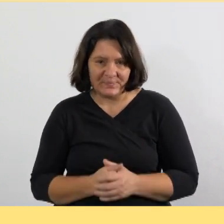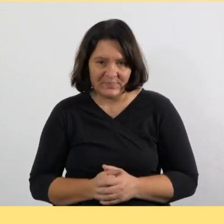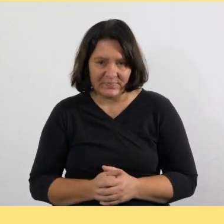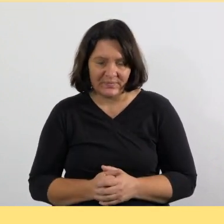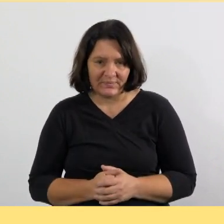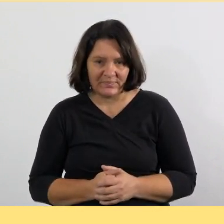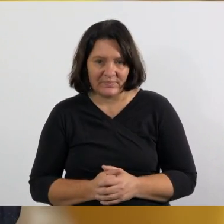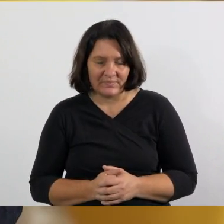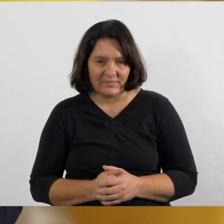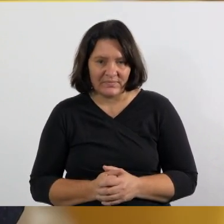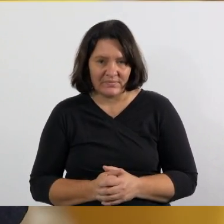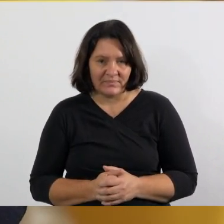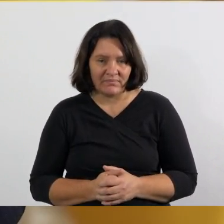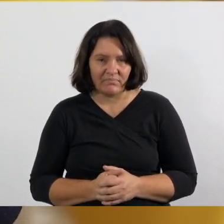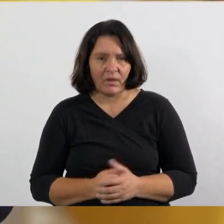creditors.